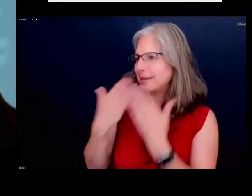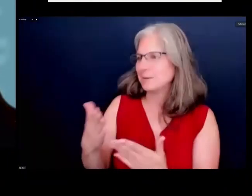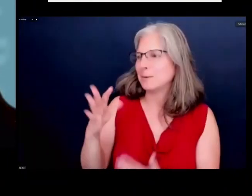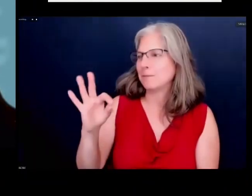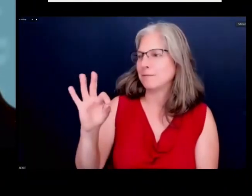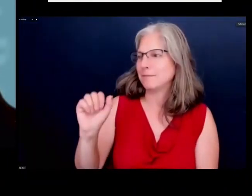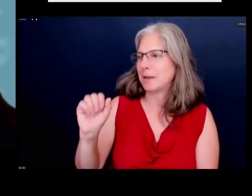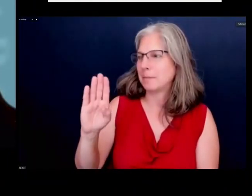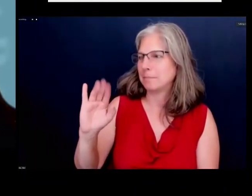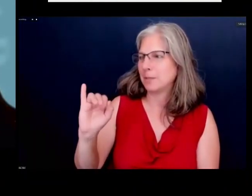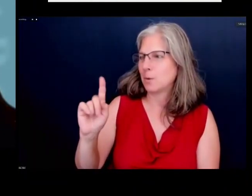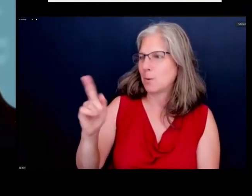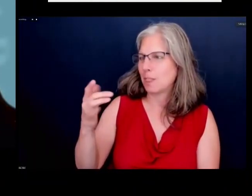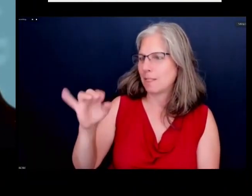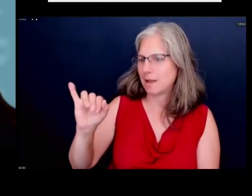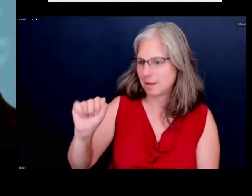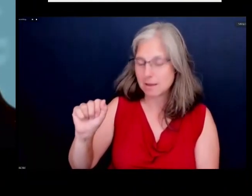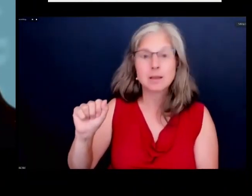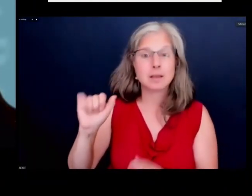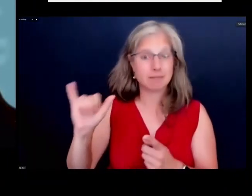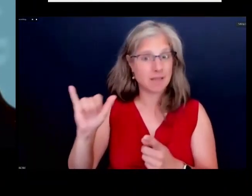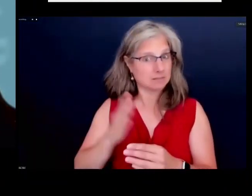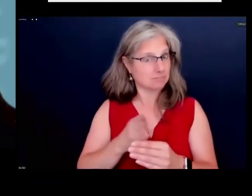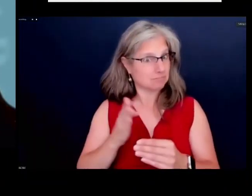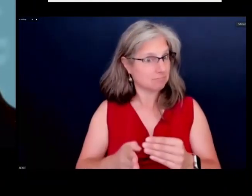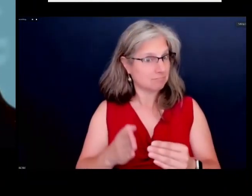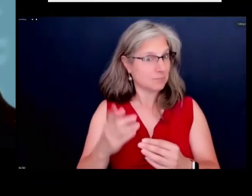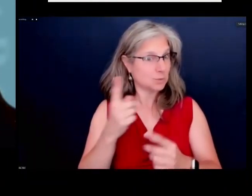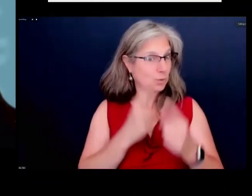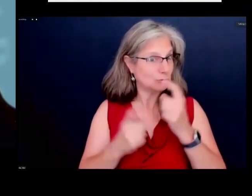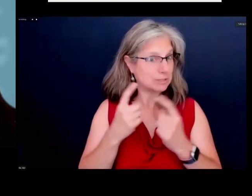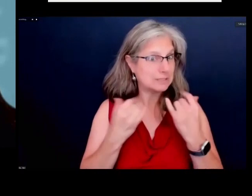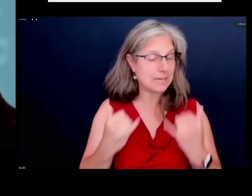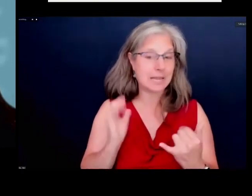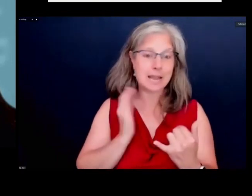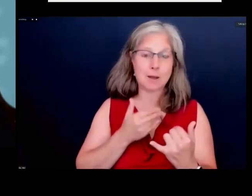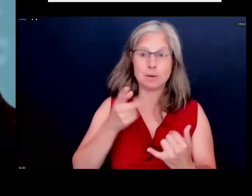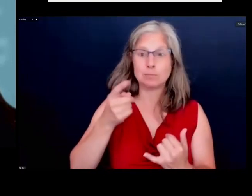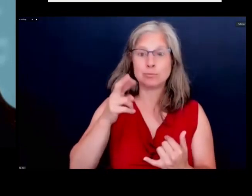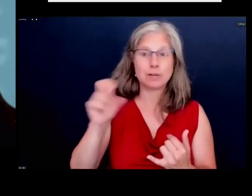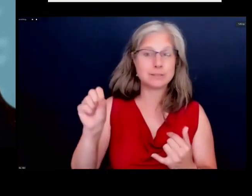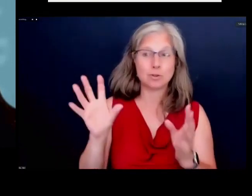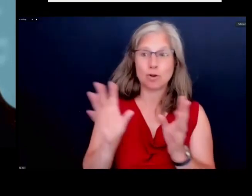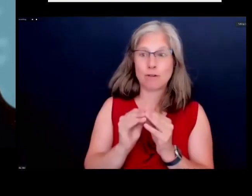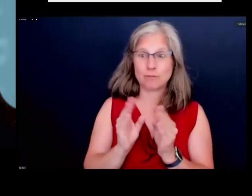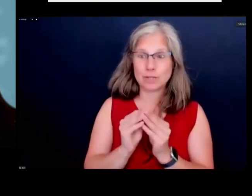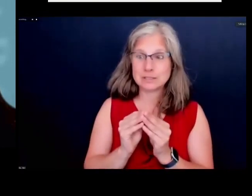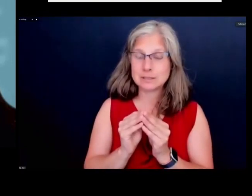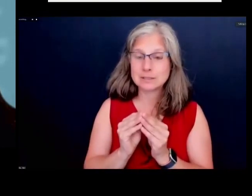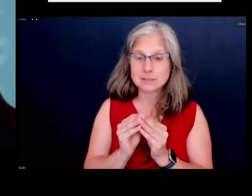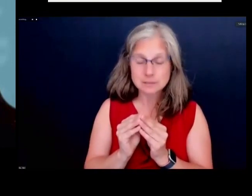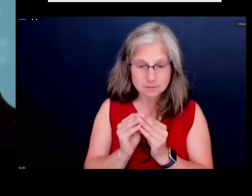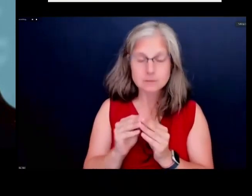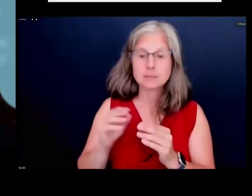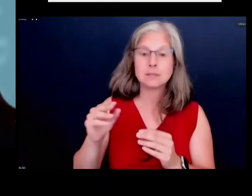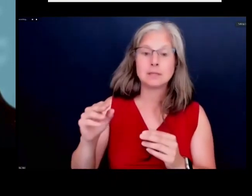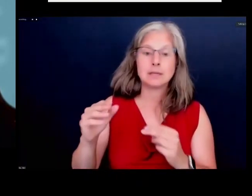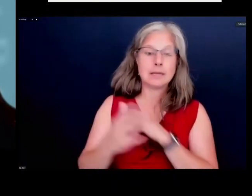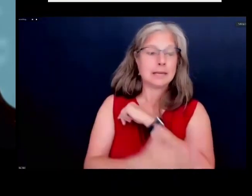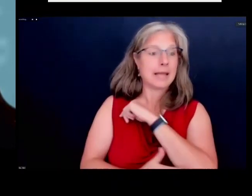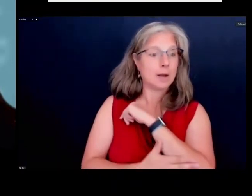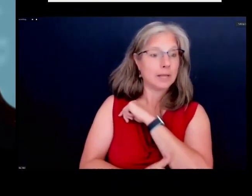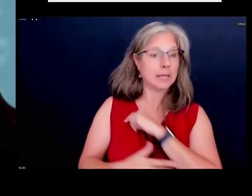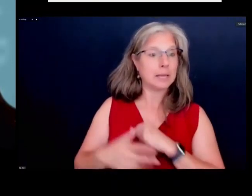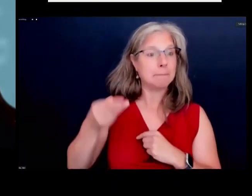Thank you, Fabiola. That concludes the questions today and our press conference.